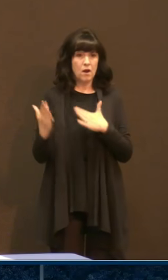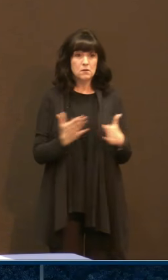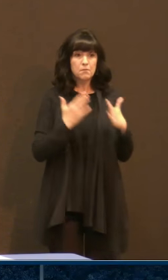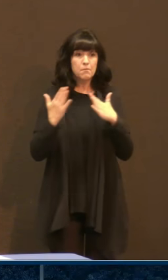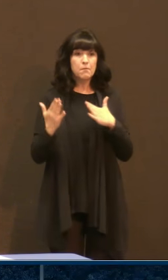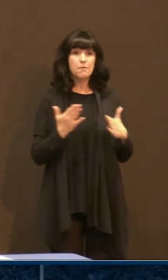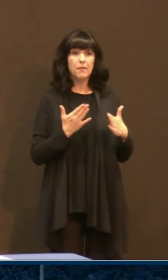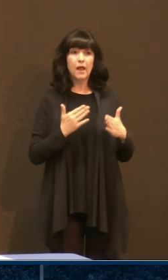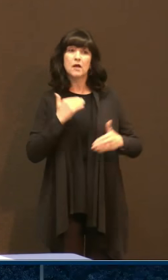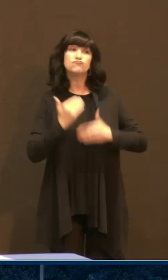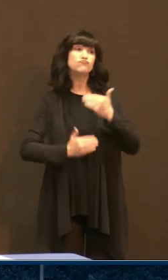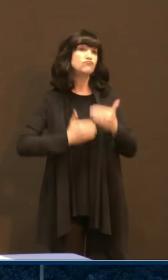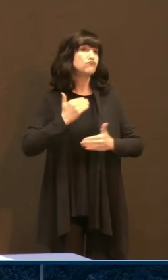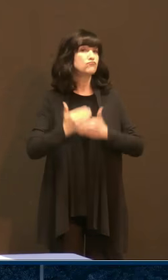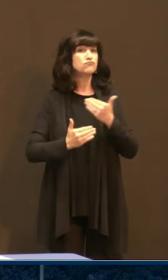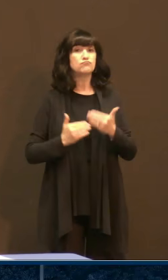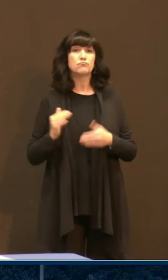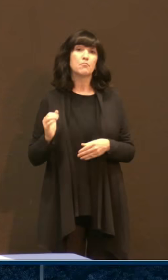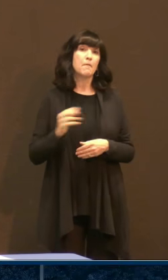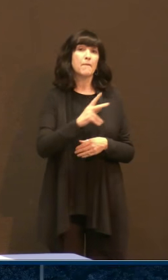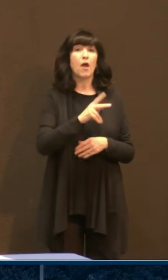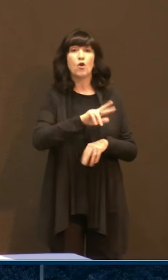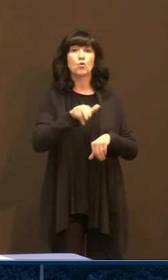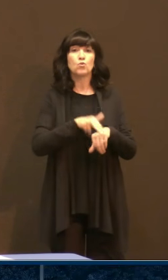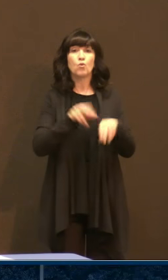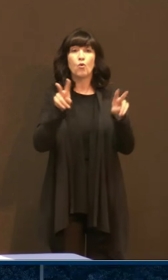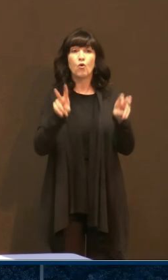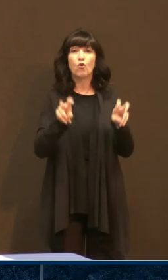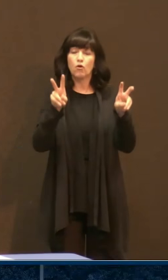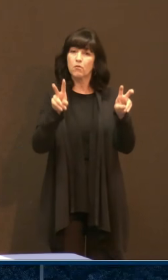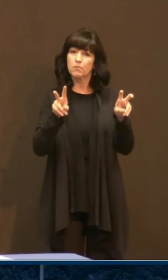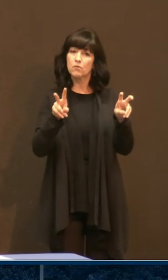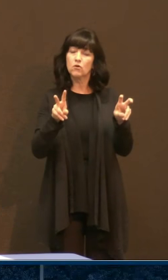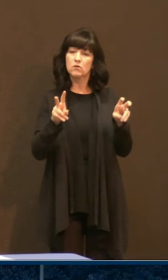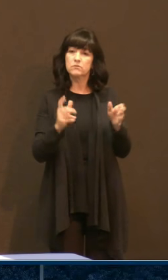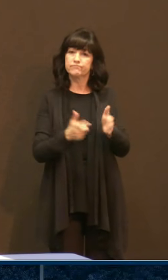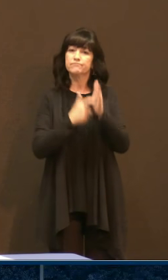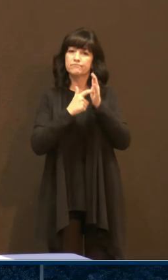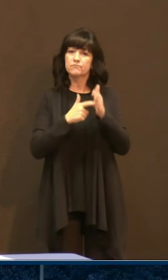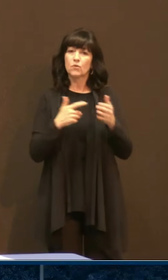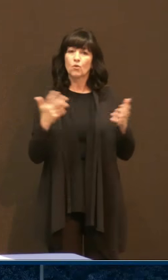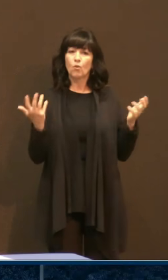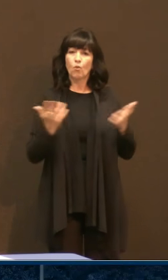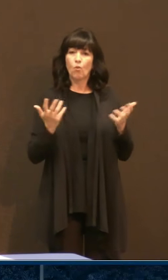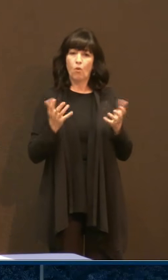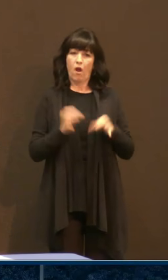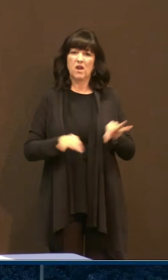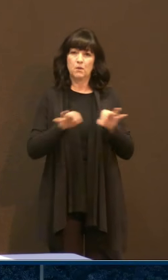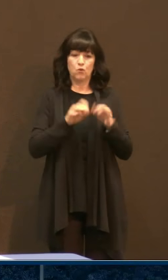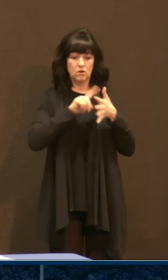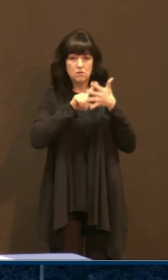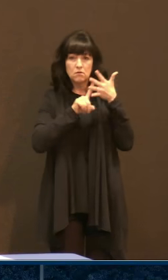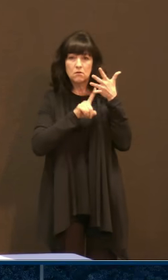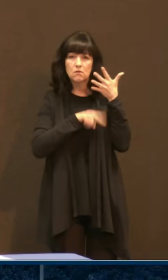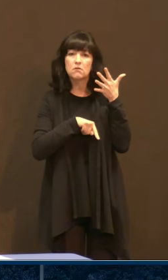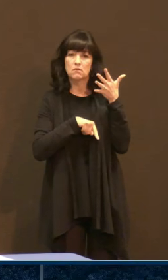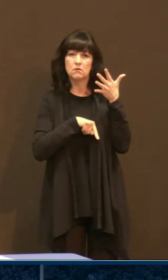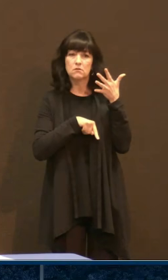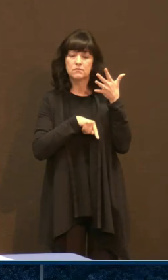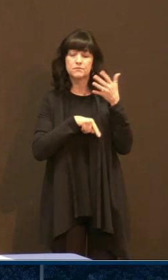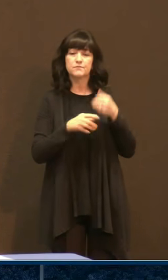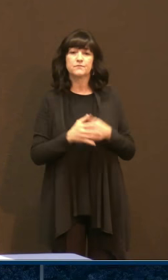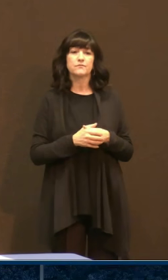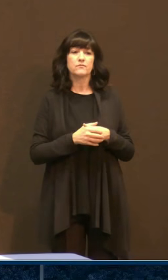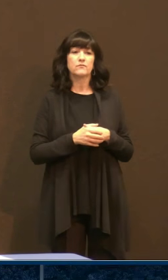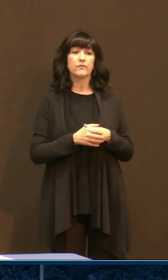have widespread testing in place. Two of the really important things that we're working on right now,